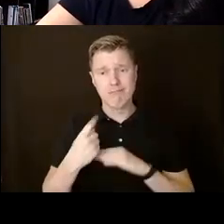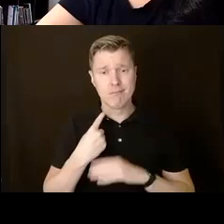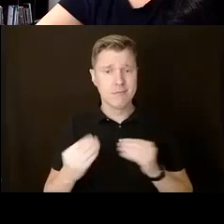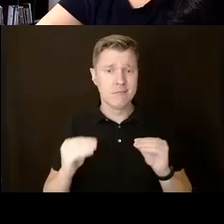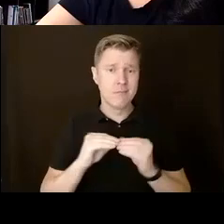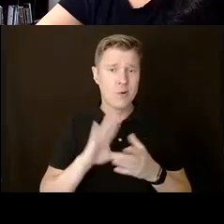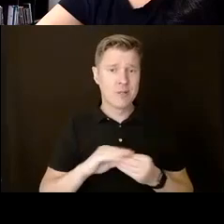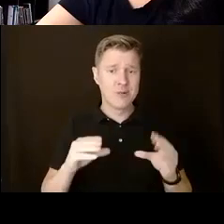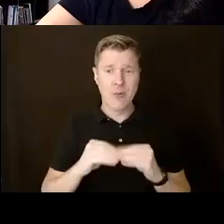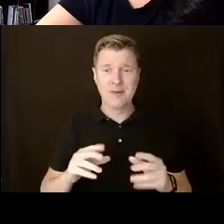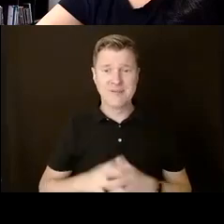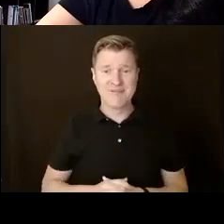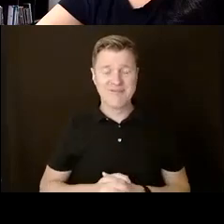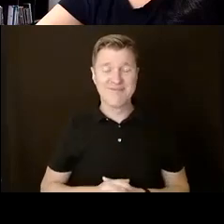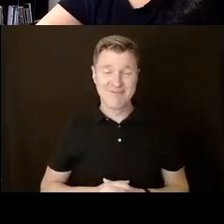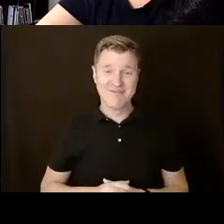yeah, keep